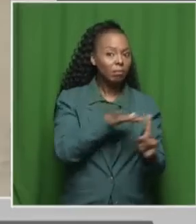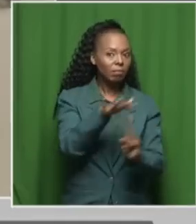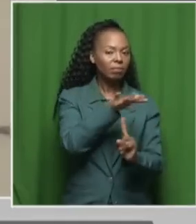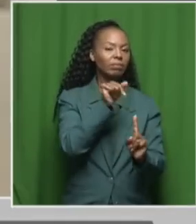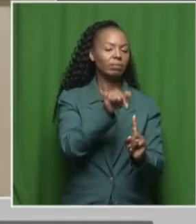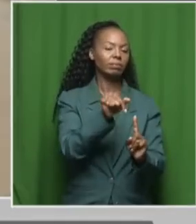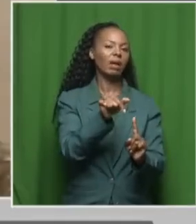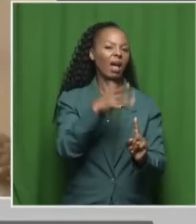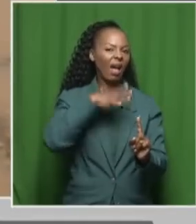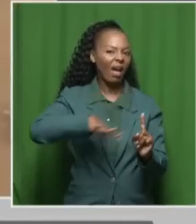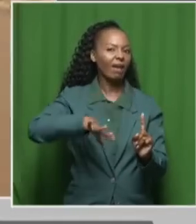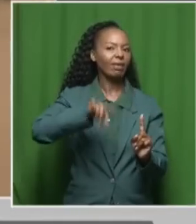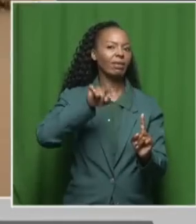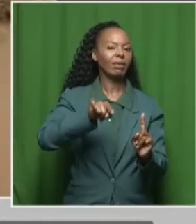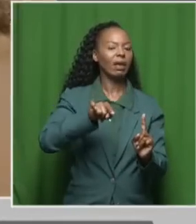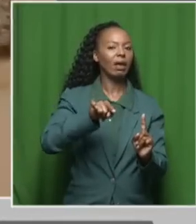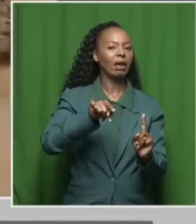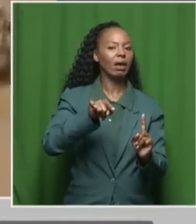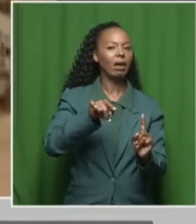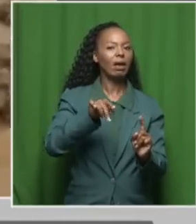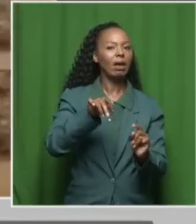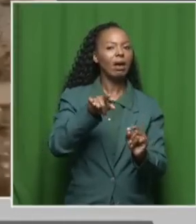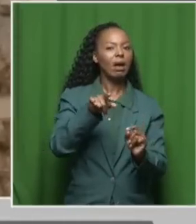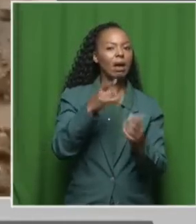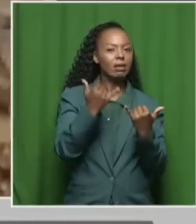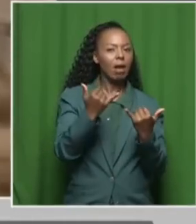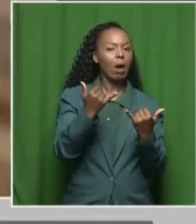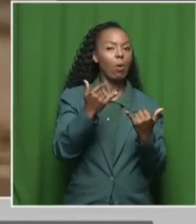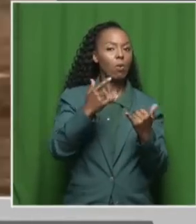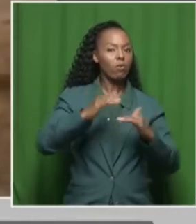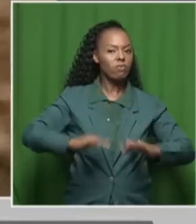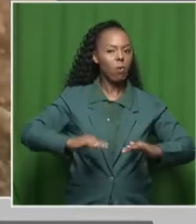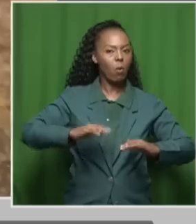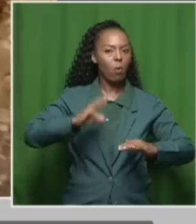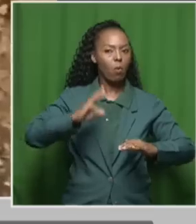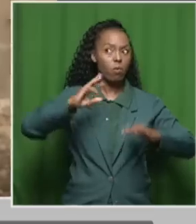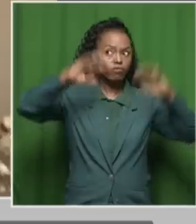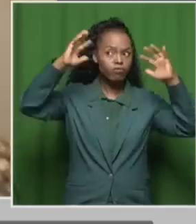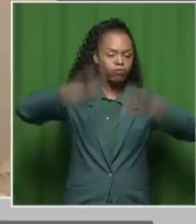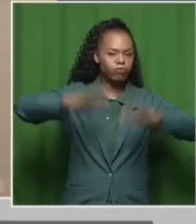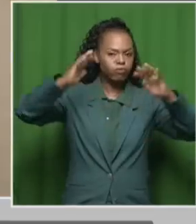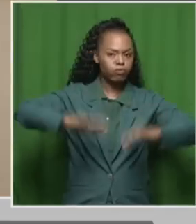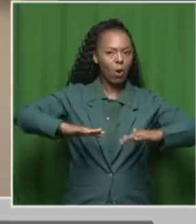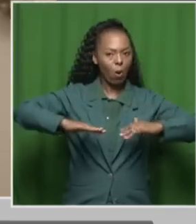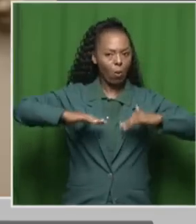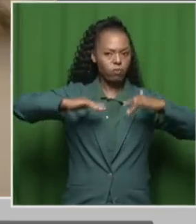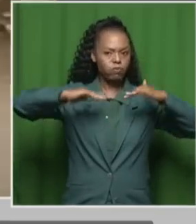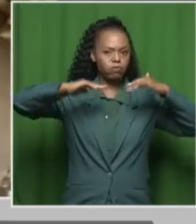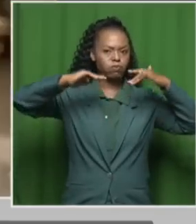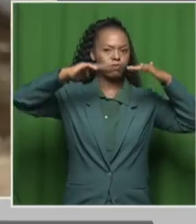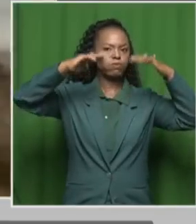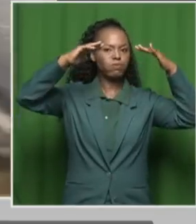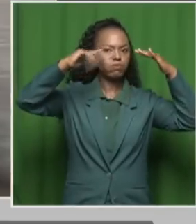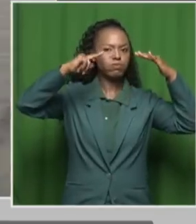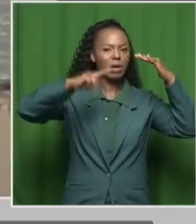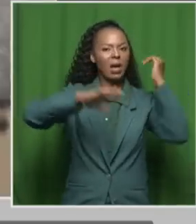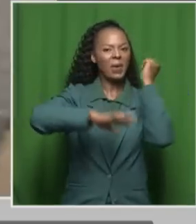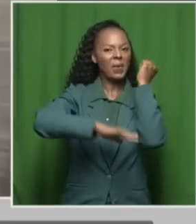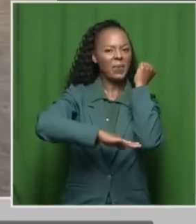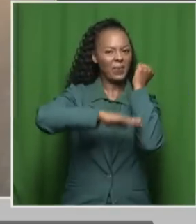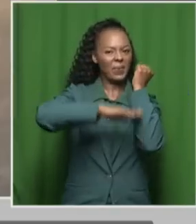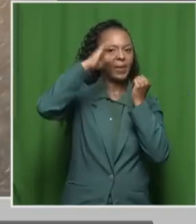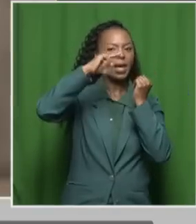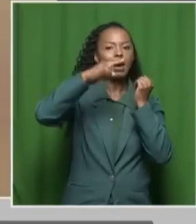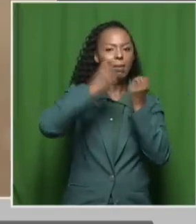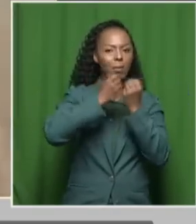are areas like the Heart, Willow Dam is overflooded. And also there is an area called the Brown where